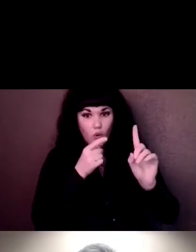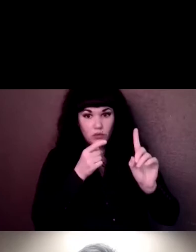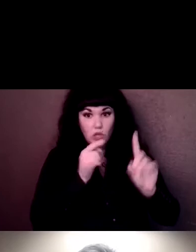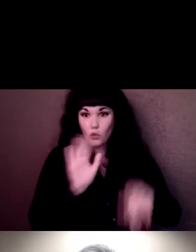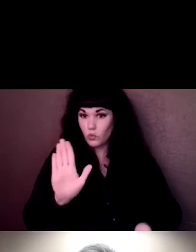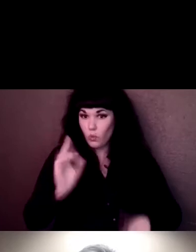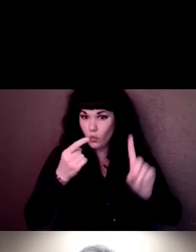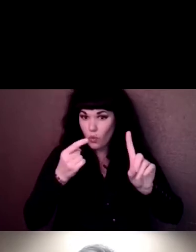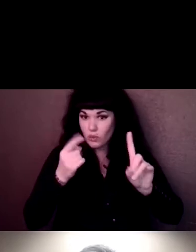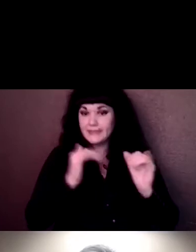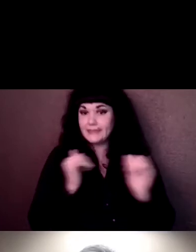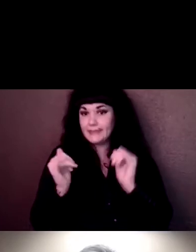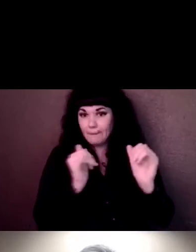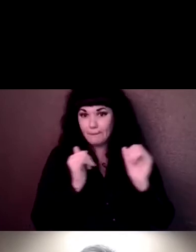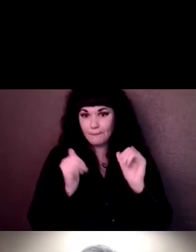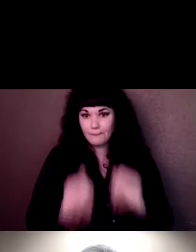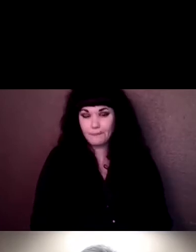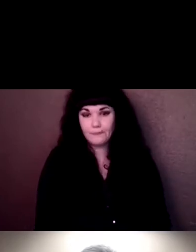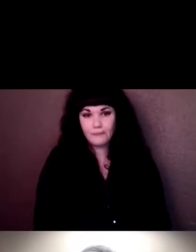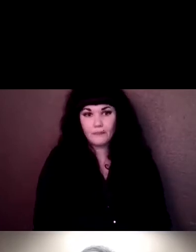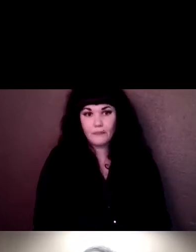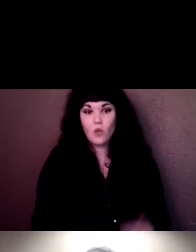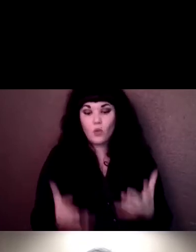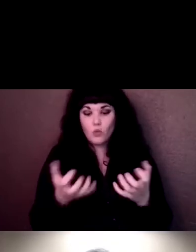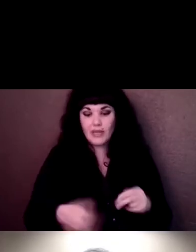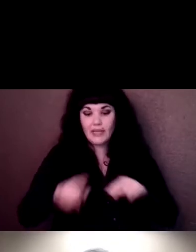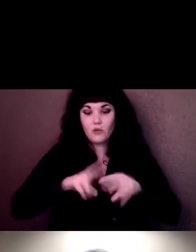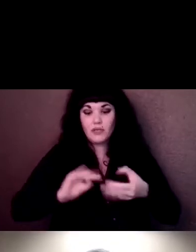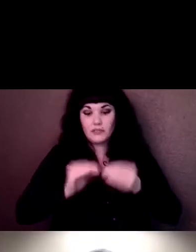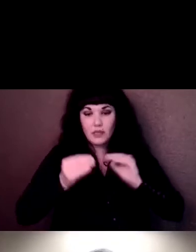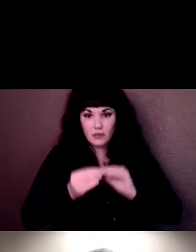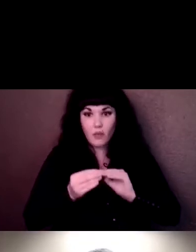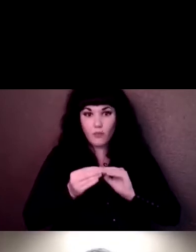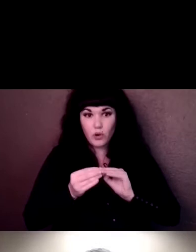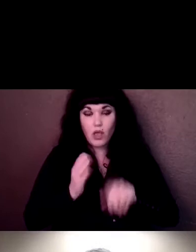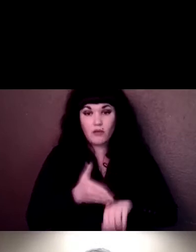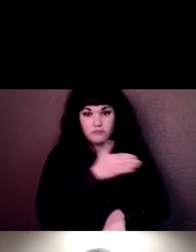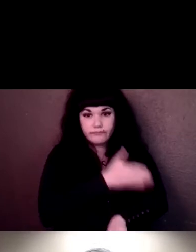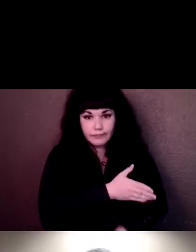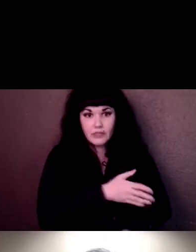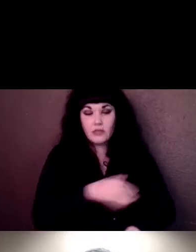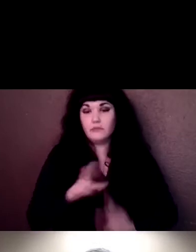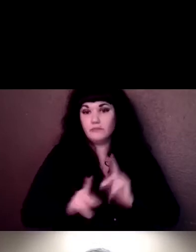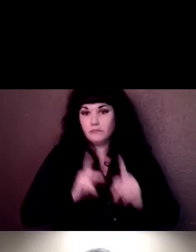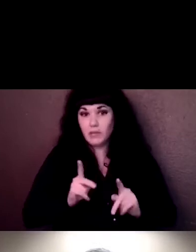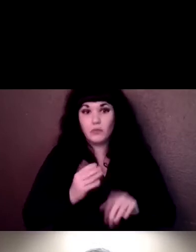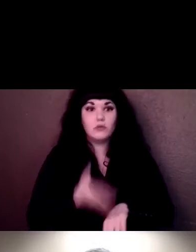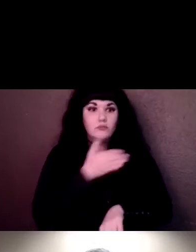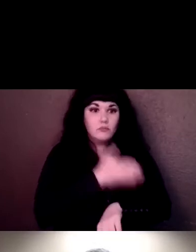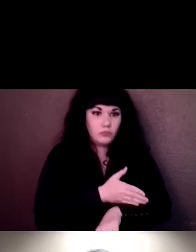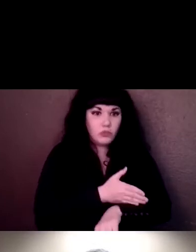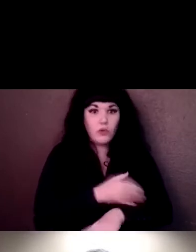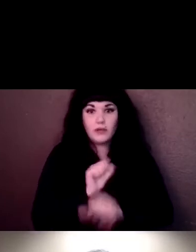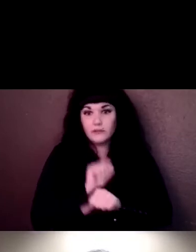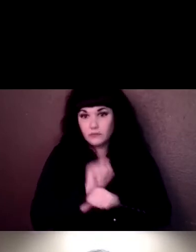increase the number of successful cases you have, closures, improve employability, reduce job loss, rebuild